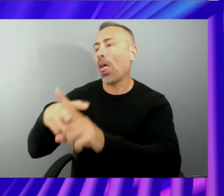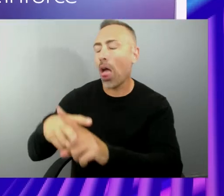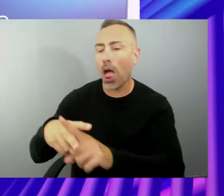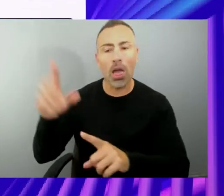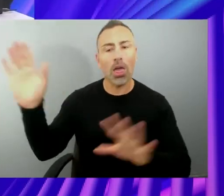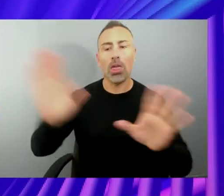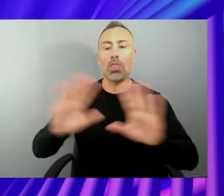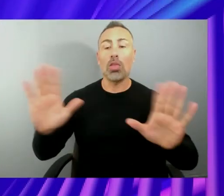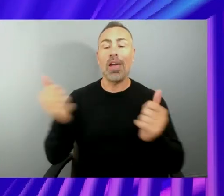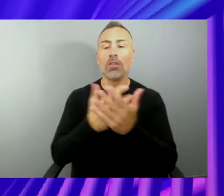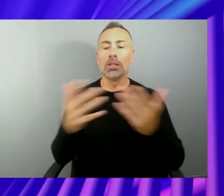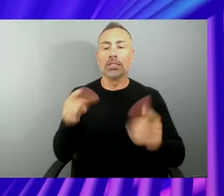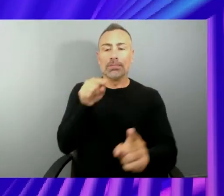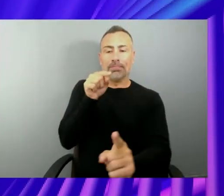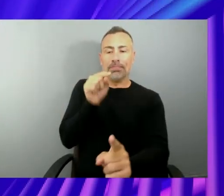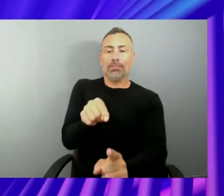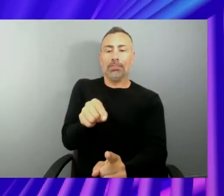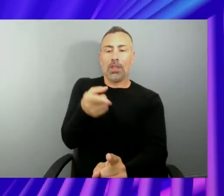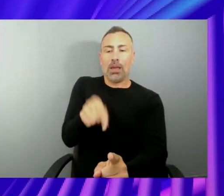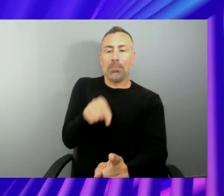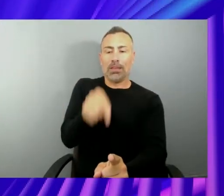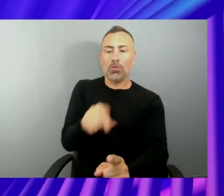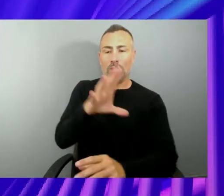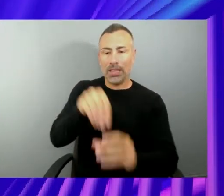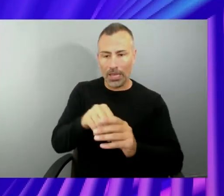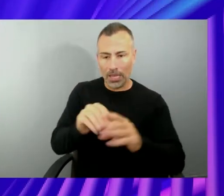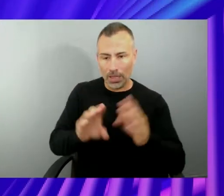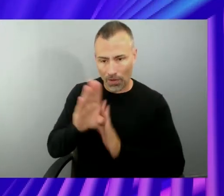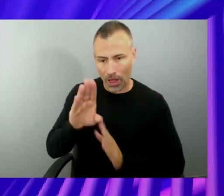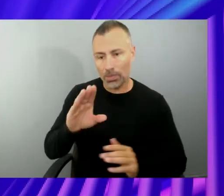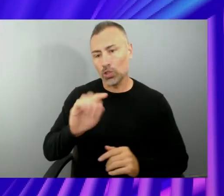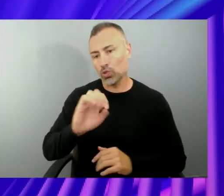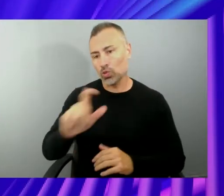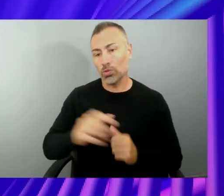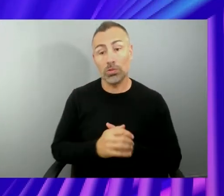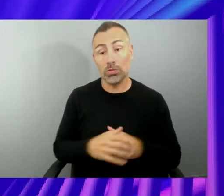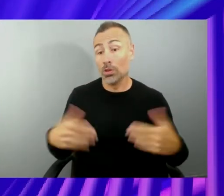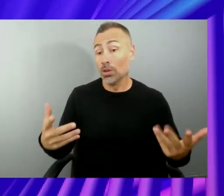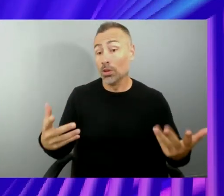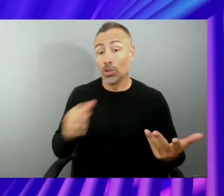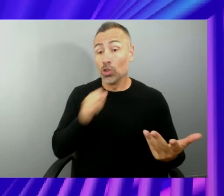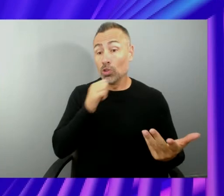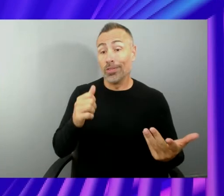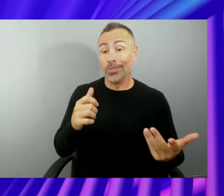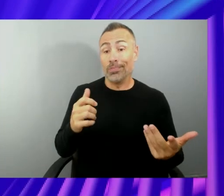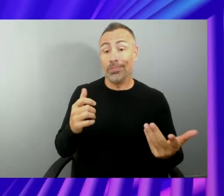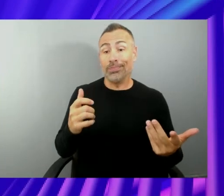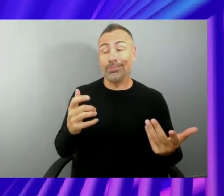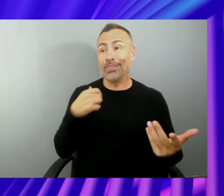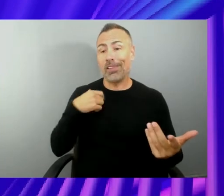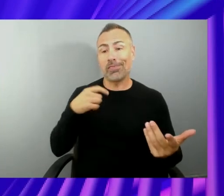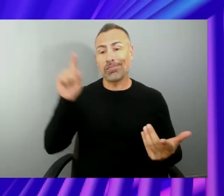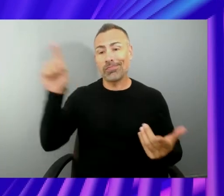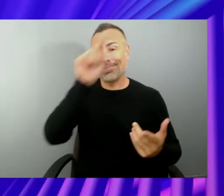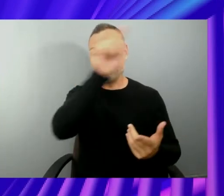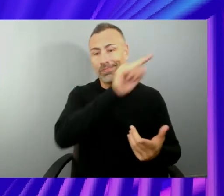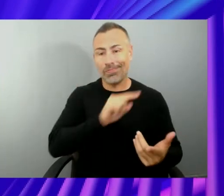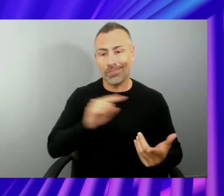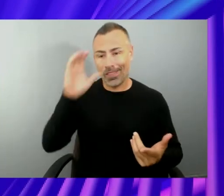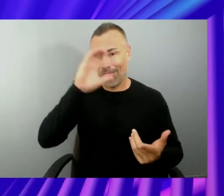it starts in the dev tools, right? Right. Before it even gets to the publishing tools, right? Like to the CI/CD